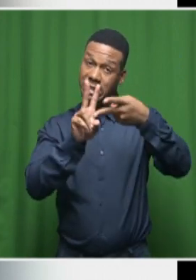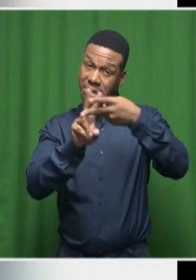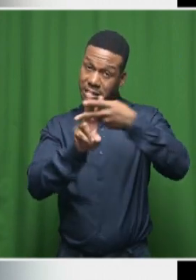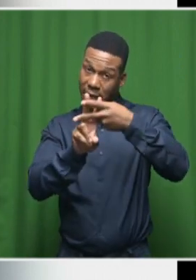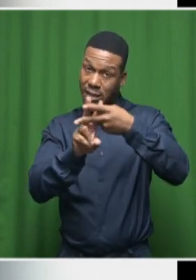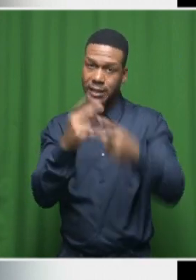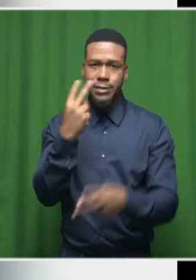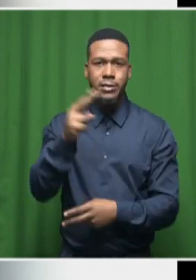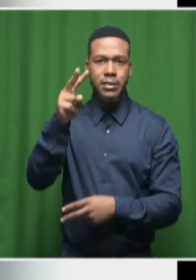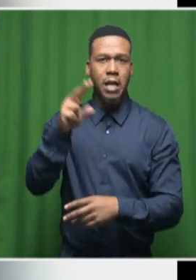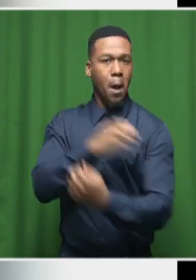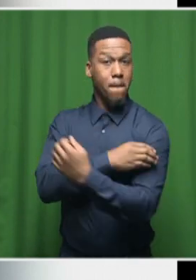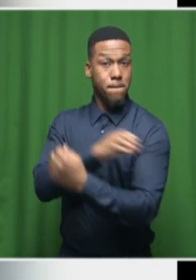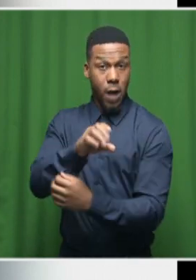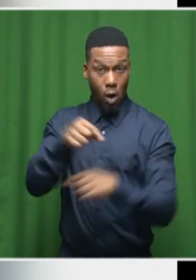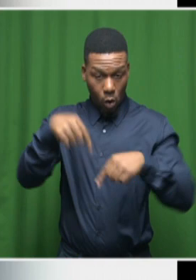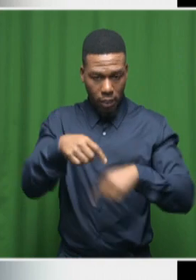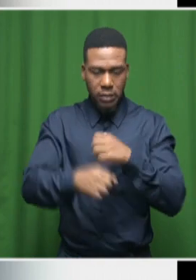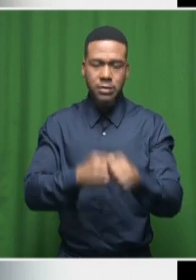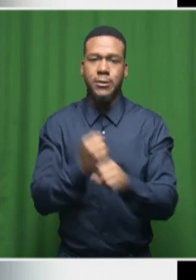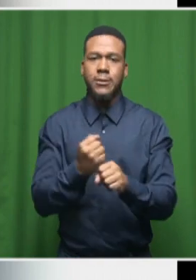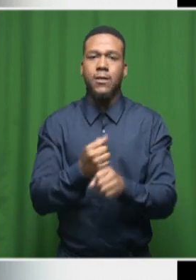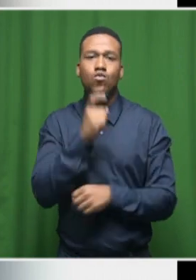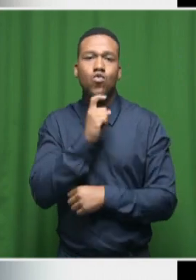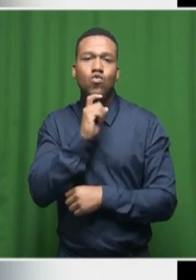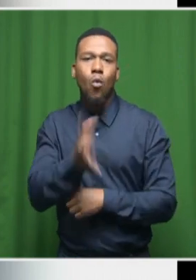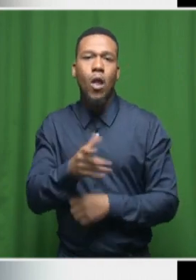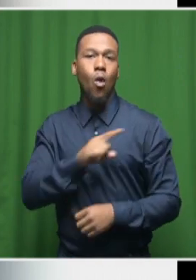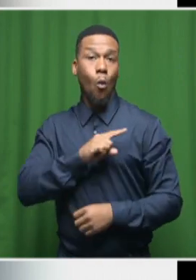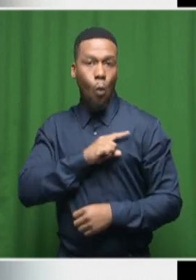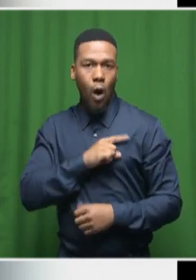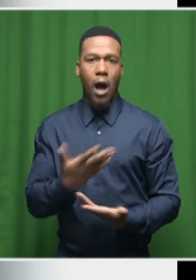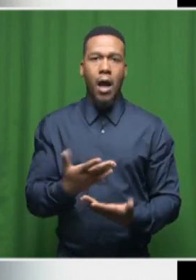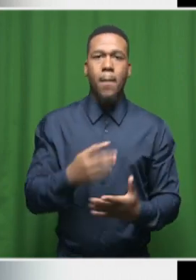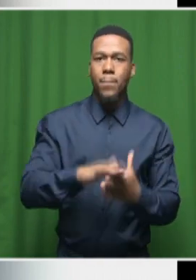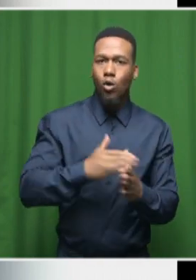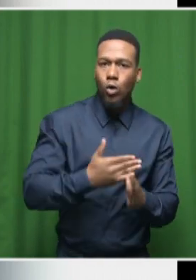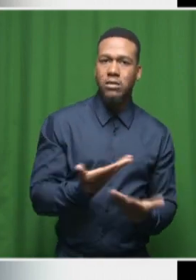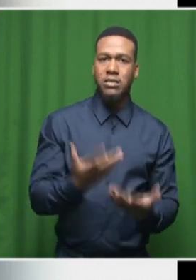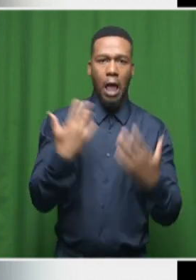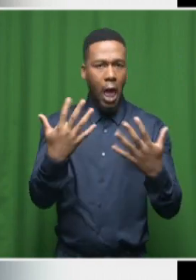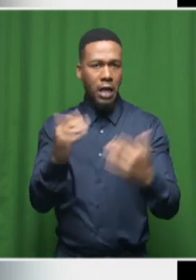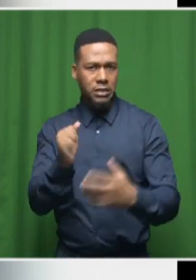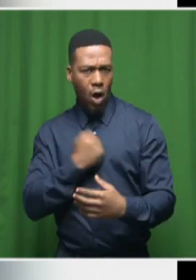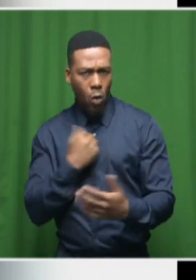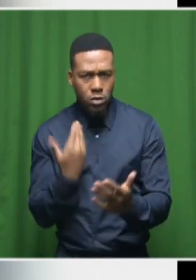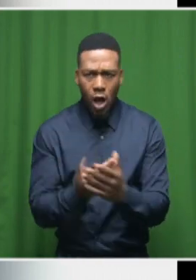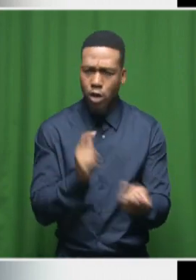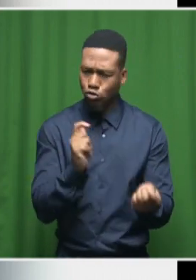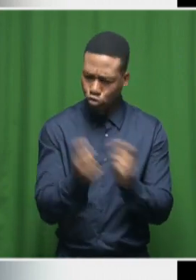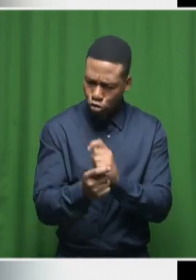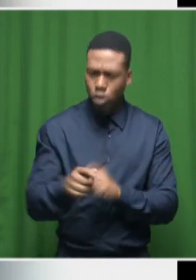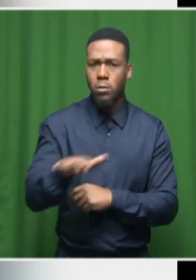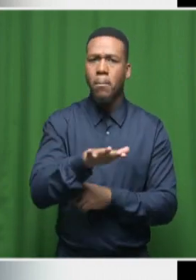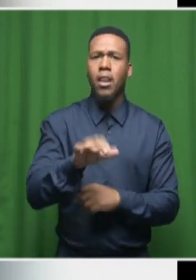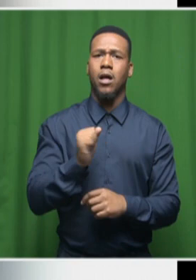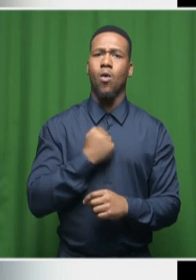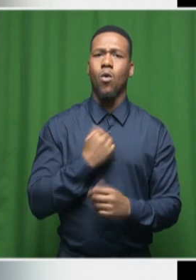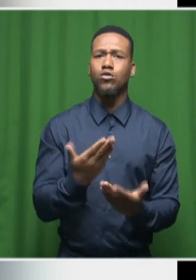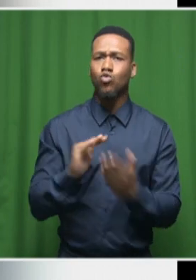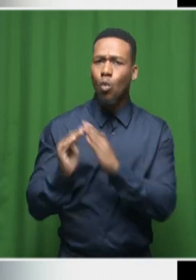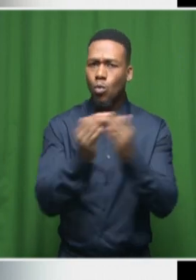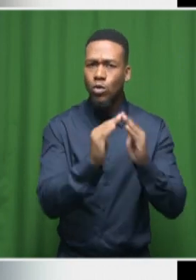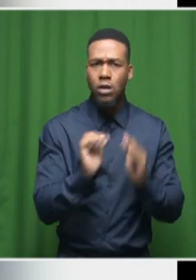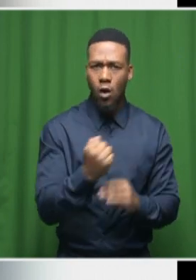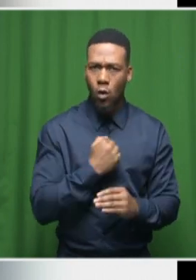is in your hands and it's my hands, and we have the ability to make a difference, be it in our community, in our neighborhood, in our city. And if we all play our